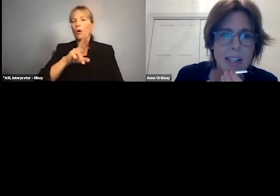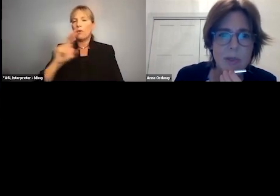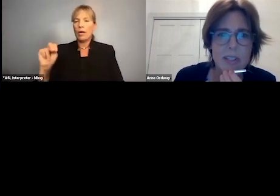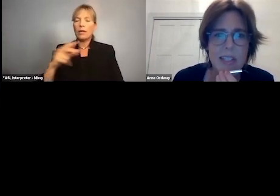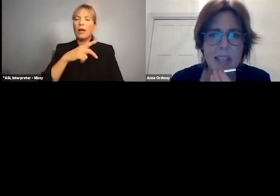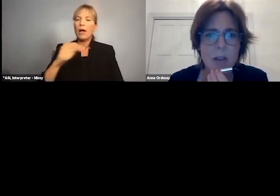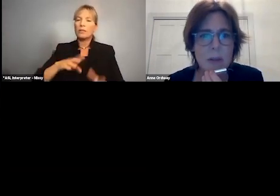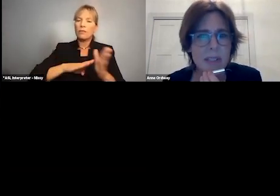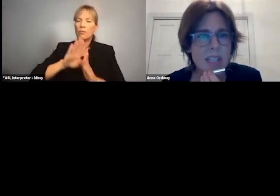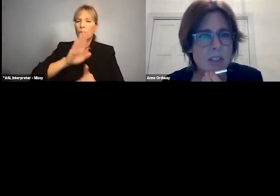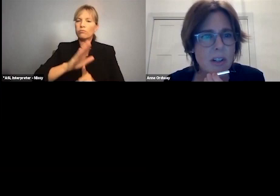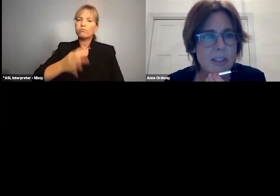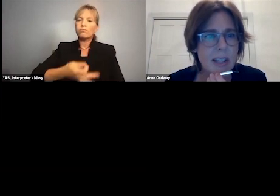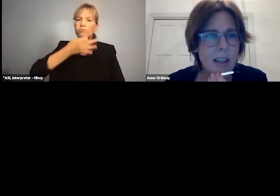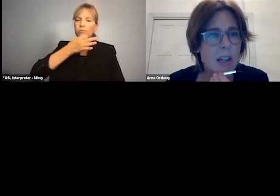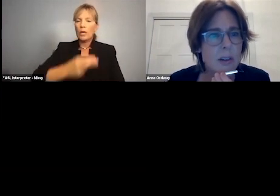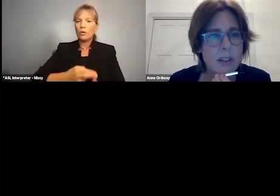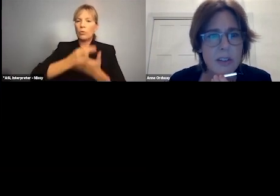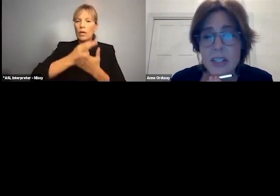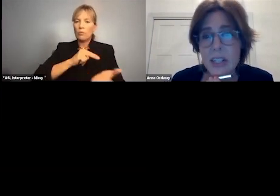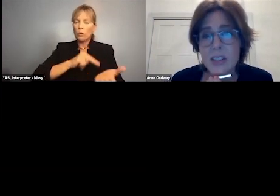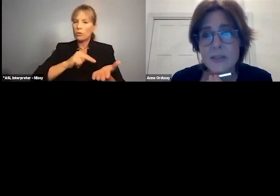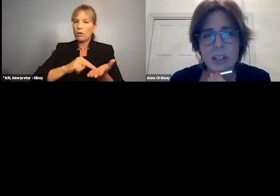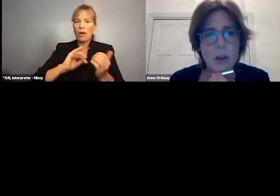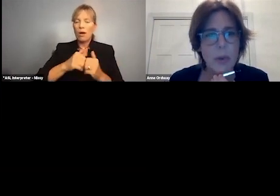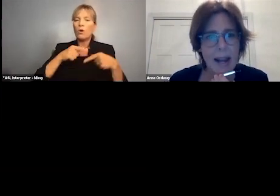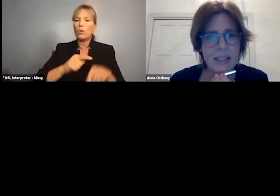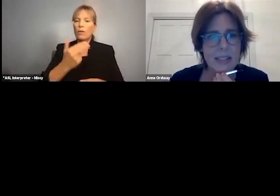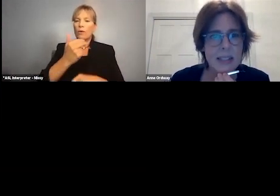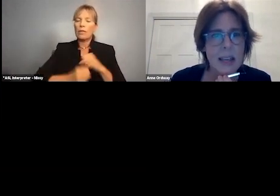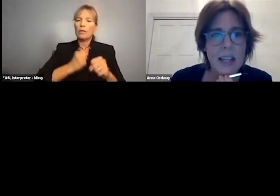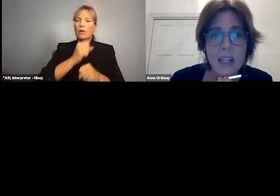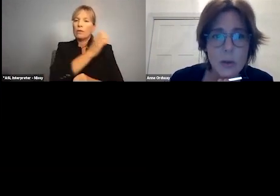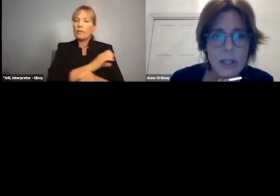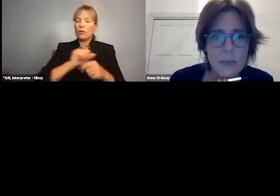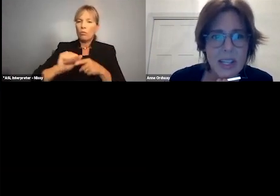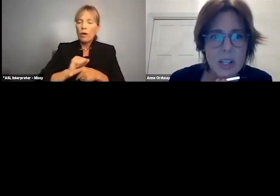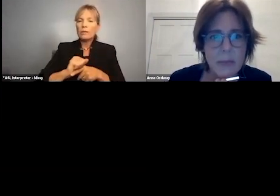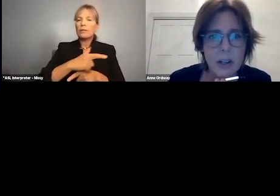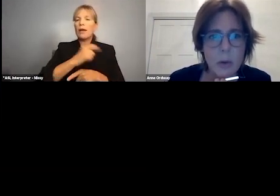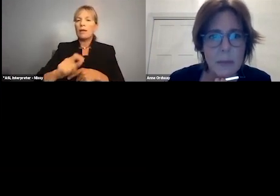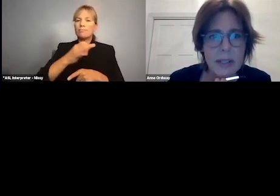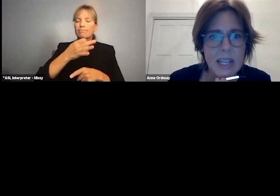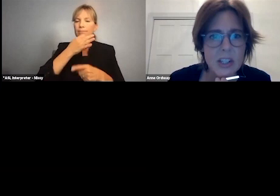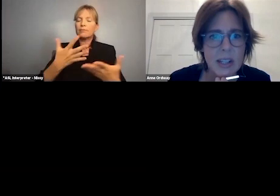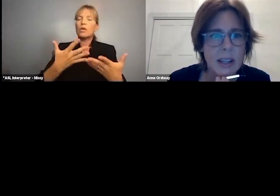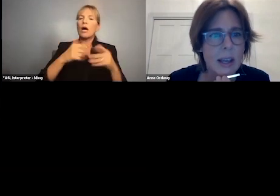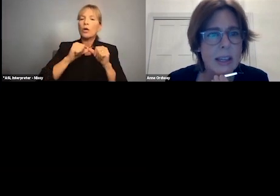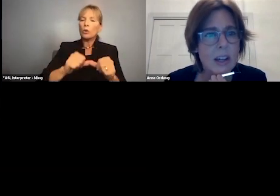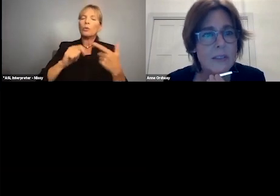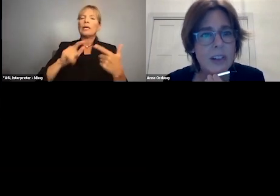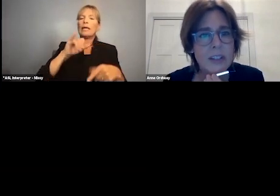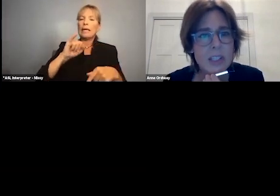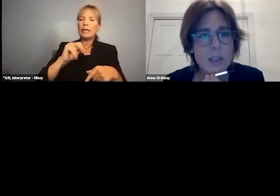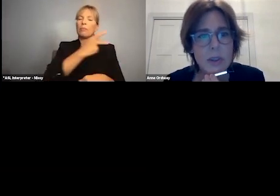and developed her expertise in rehabilitation nursing during 13 years of clinical practice and acute inpatient medical